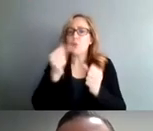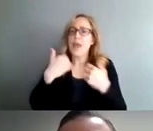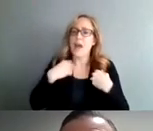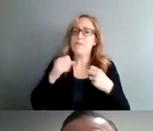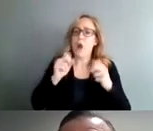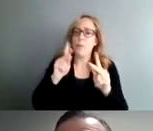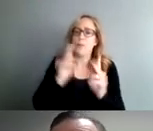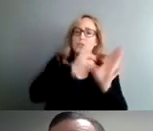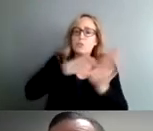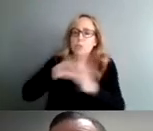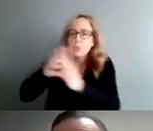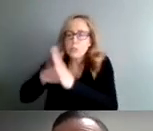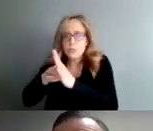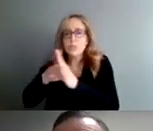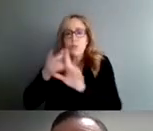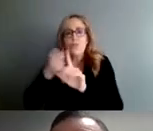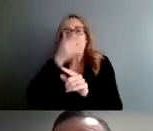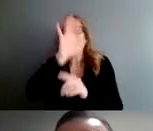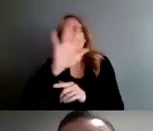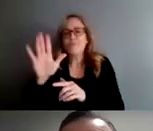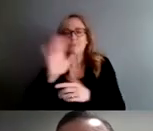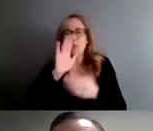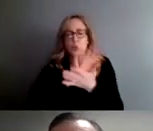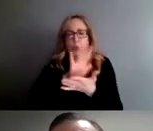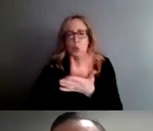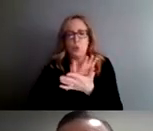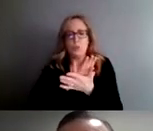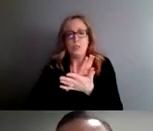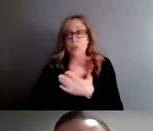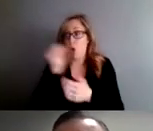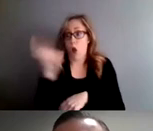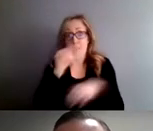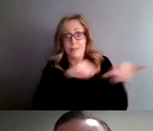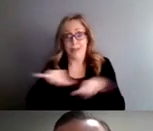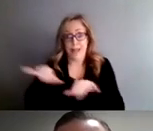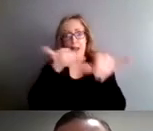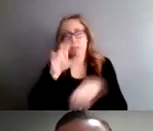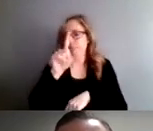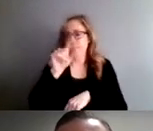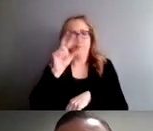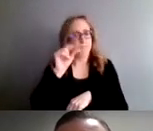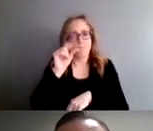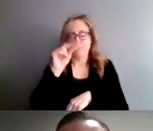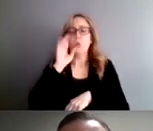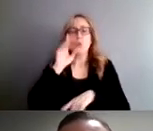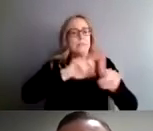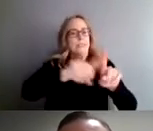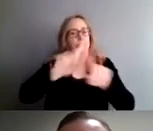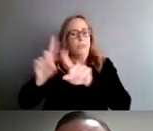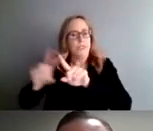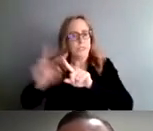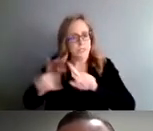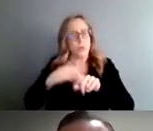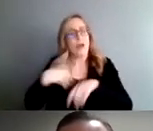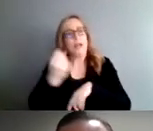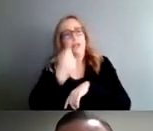information sessions at the school level, because there will be some school by school differences just based on layout and configuration of each school. So understanding what